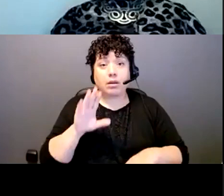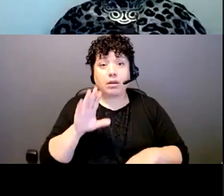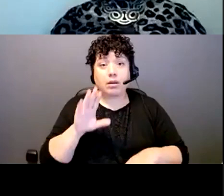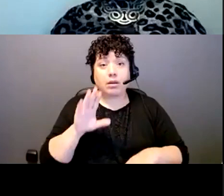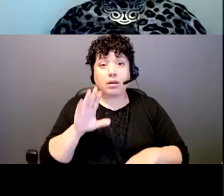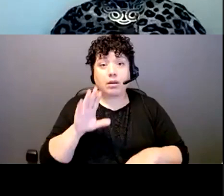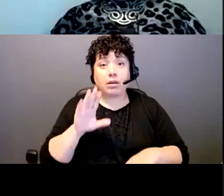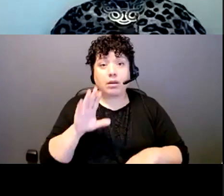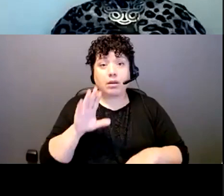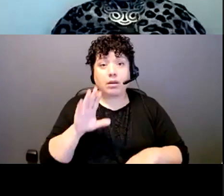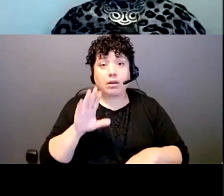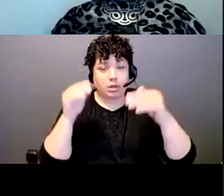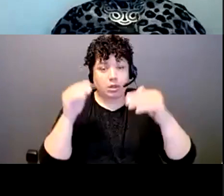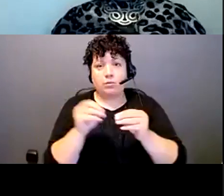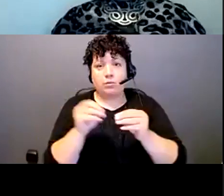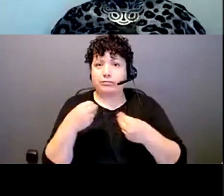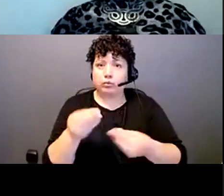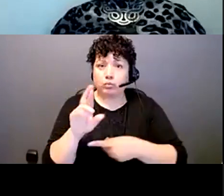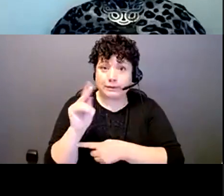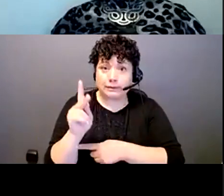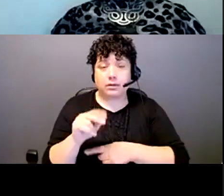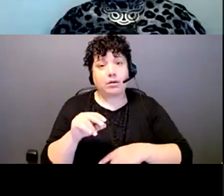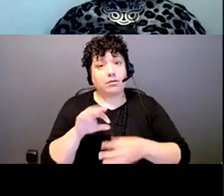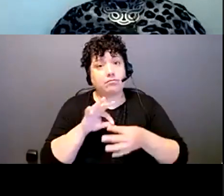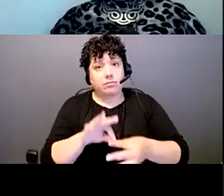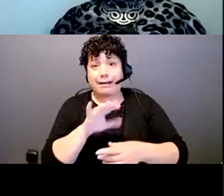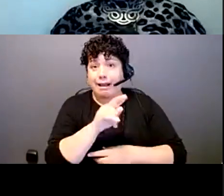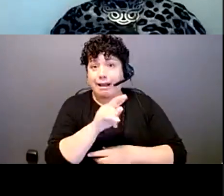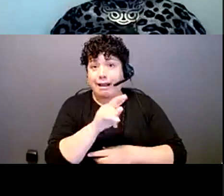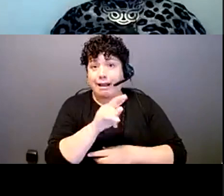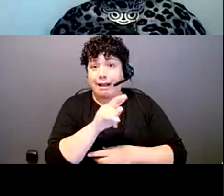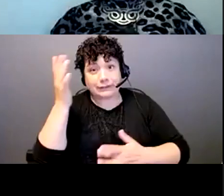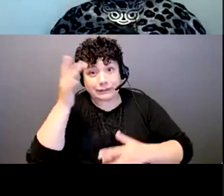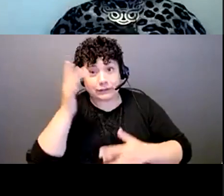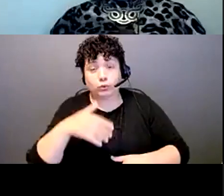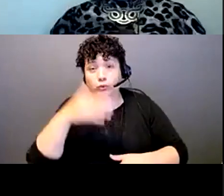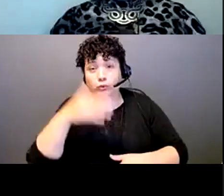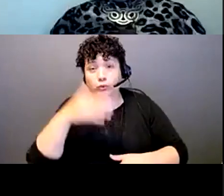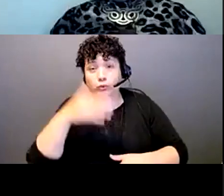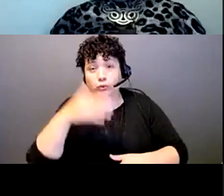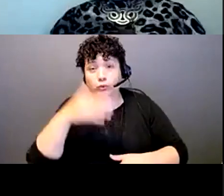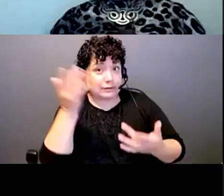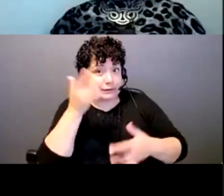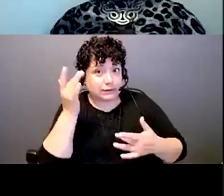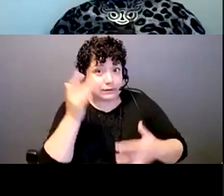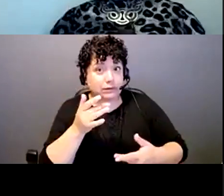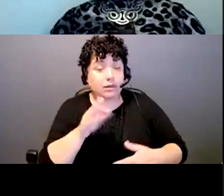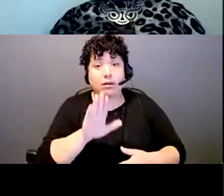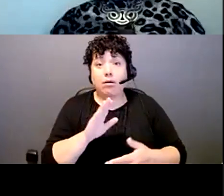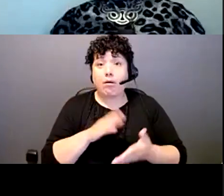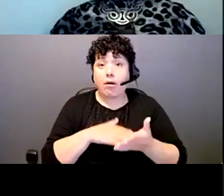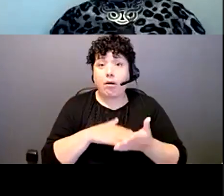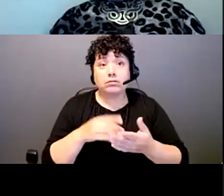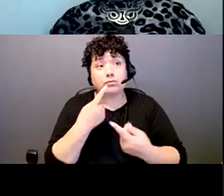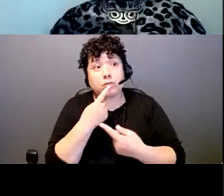is linked to cancer, liver disease, stroke, cardiovascular disease. We don't often hear about that, but alcohol is